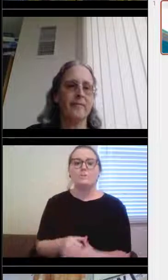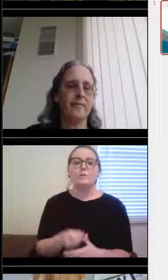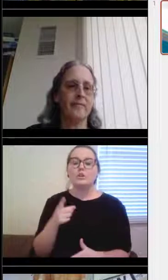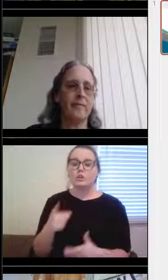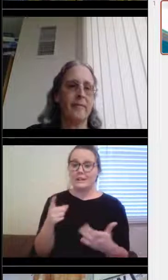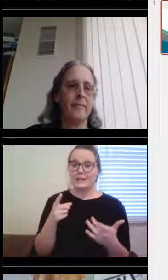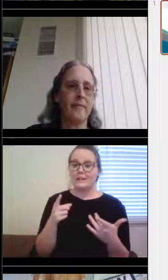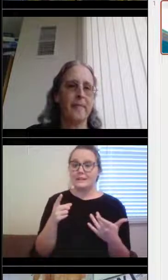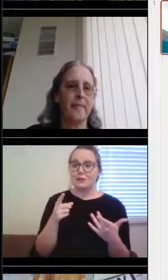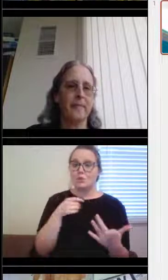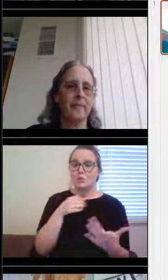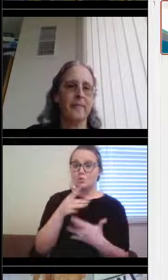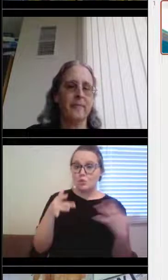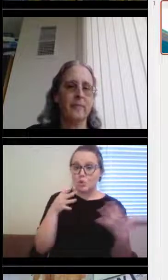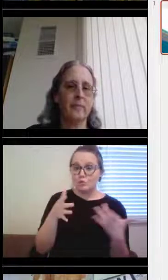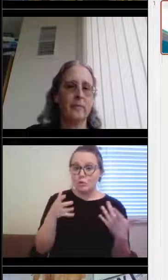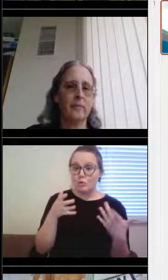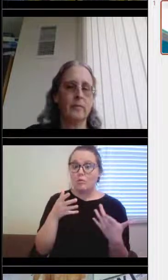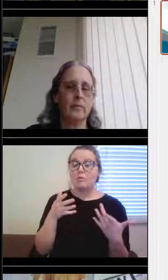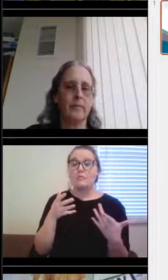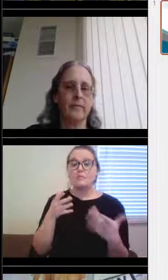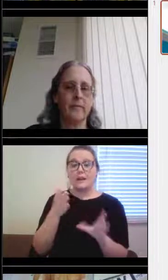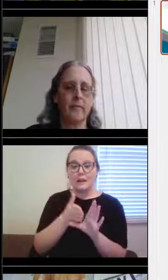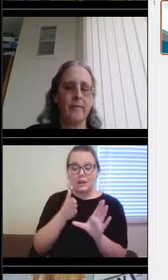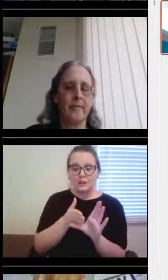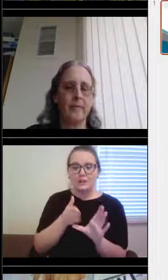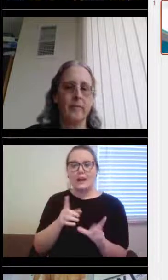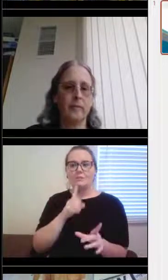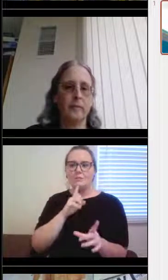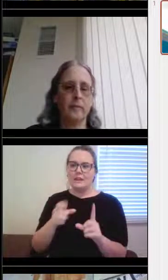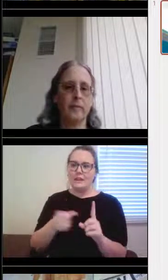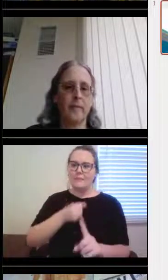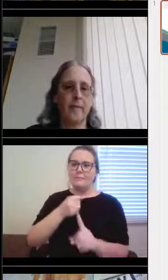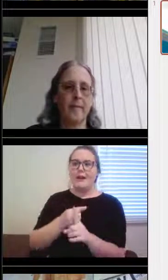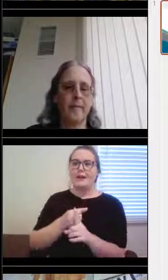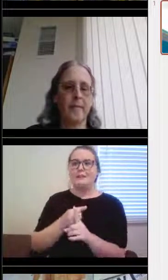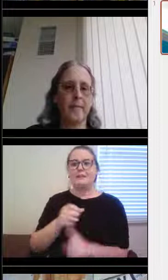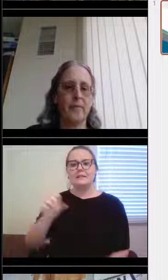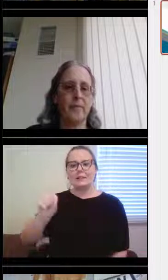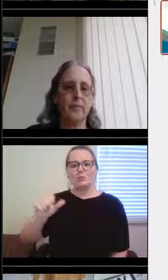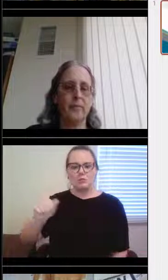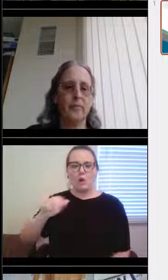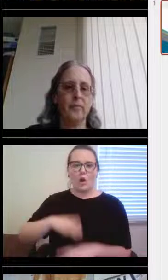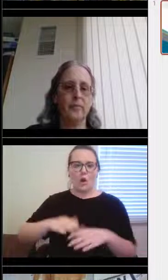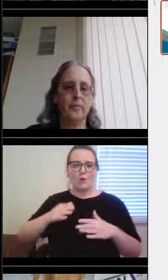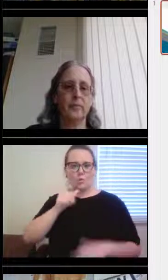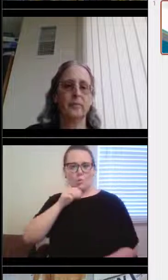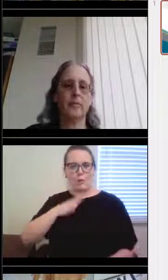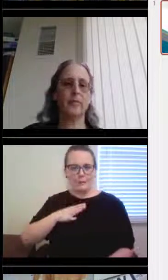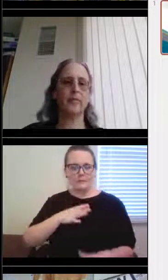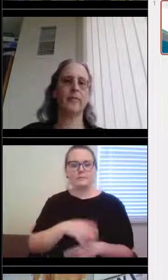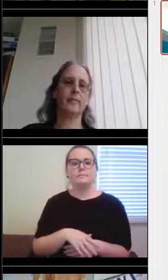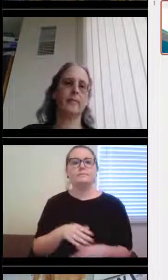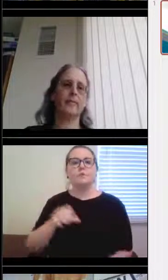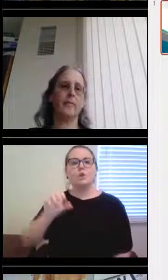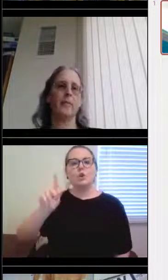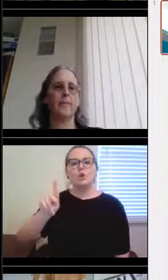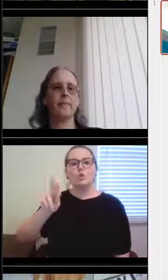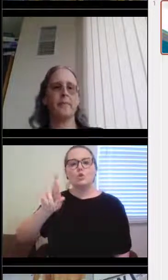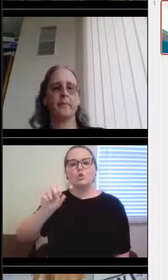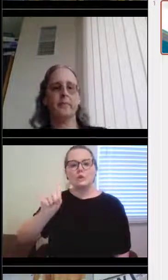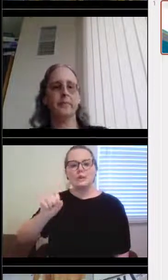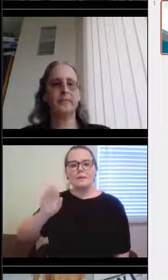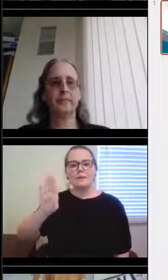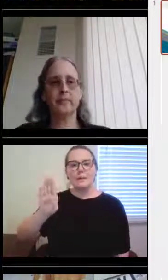social psychologist whose research concerns the impact of sexual assault on women's well-being. Kris Bein is the Assistant Director